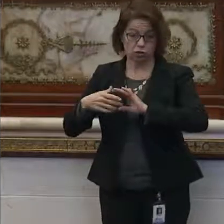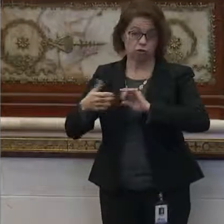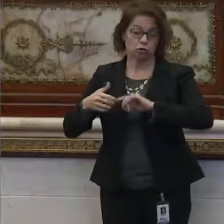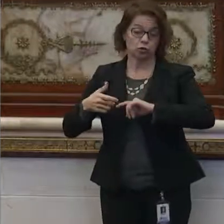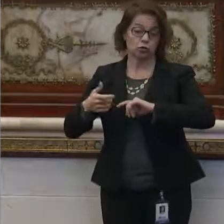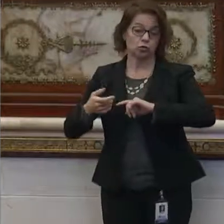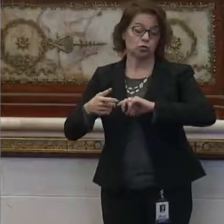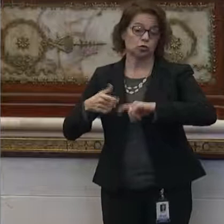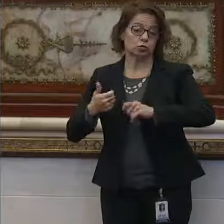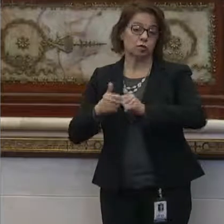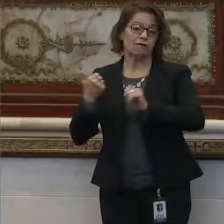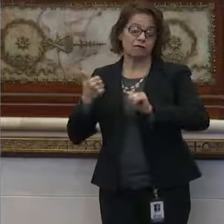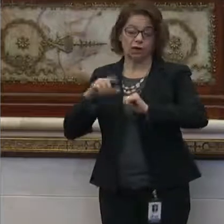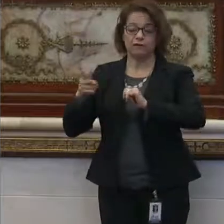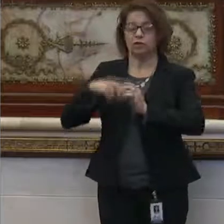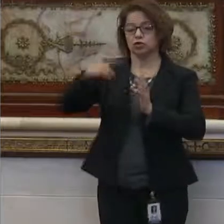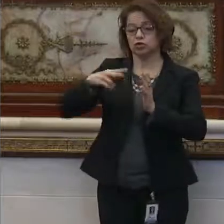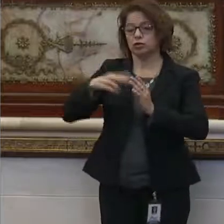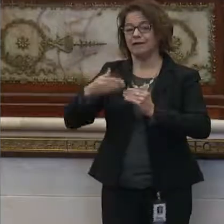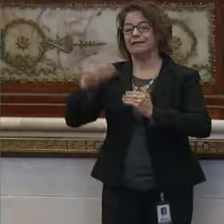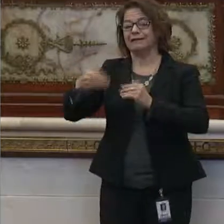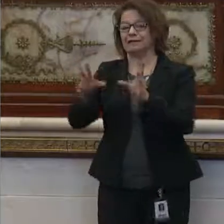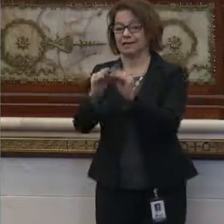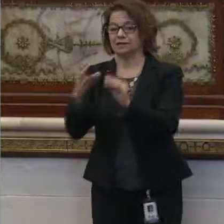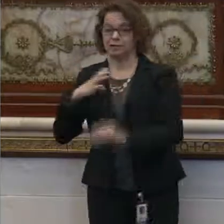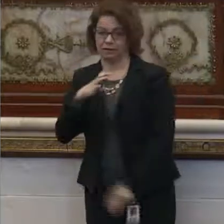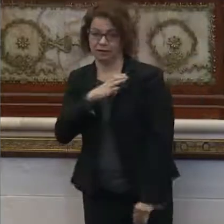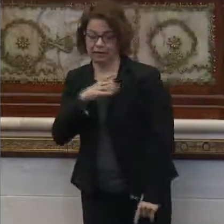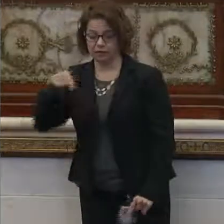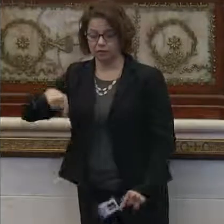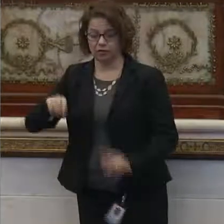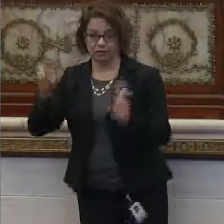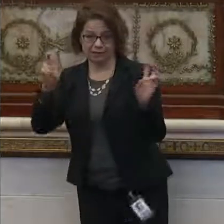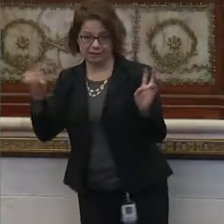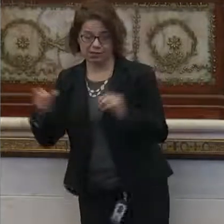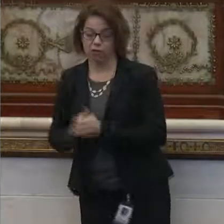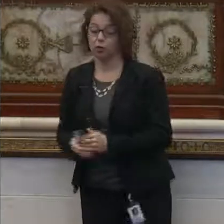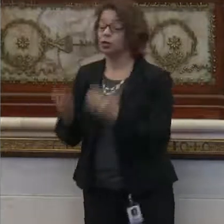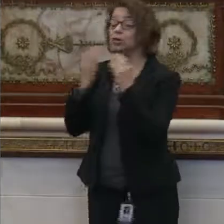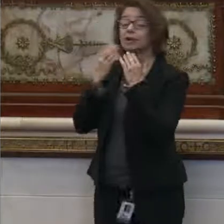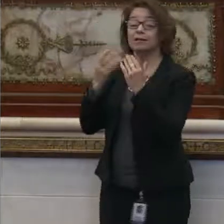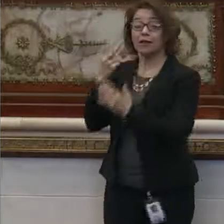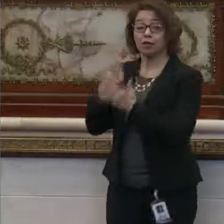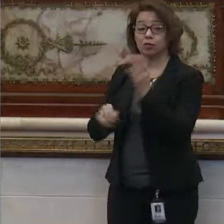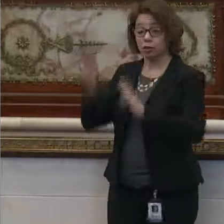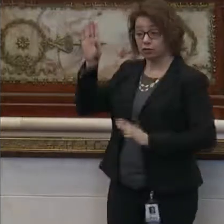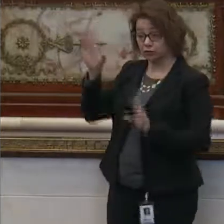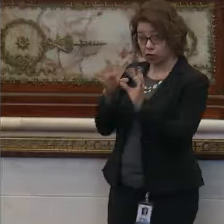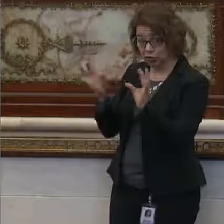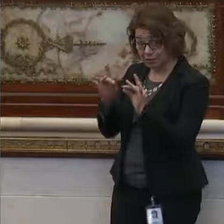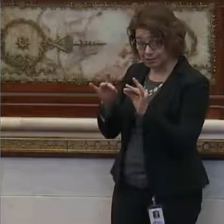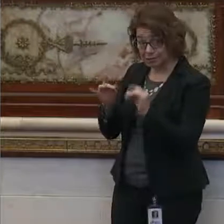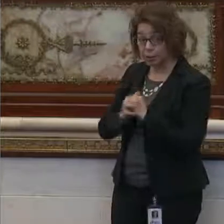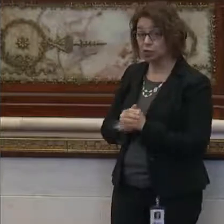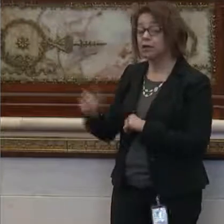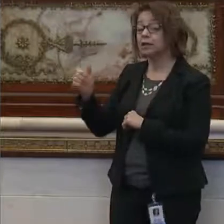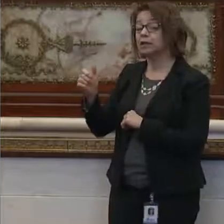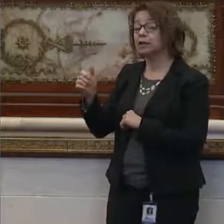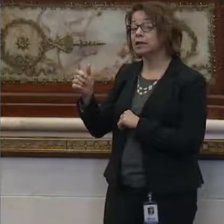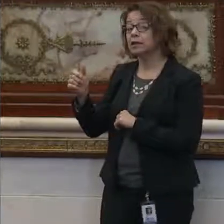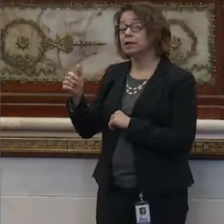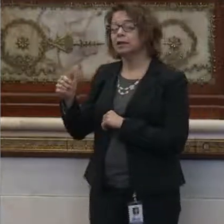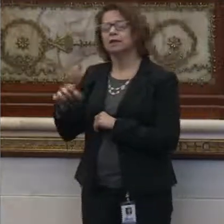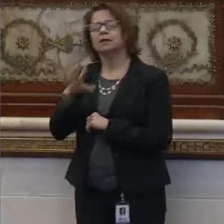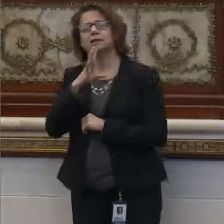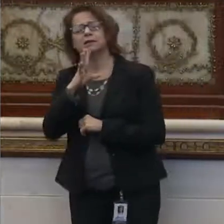Thank you, and we'll be glad to answer any additional questions you may have. Thank you both for your testimony. Quick question. Can you speak to